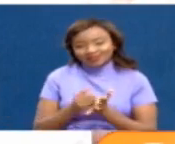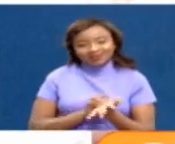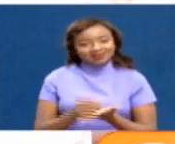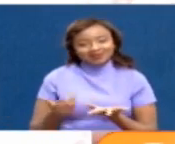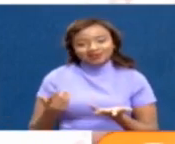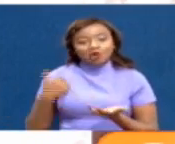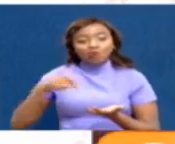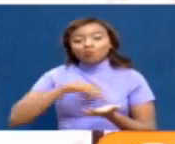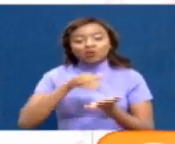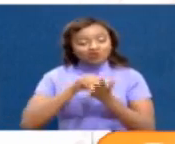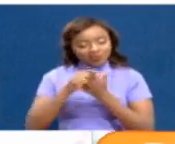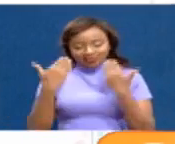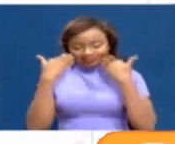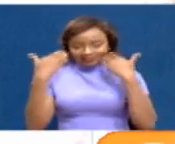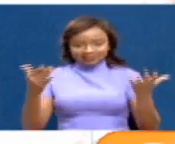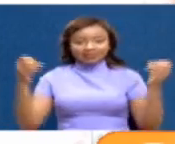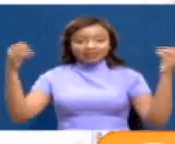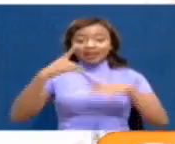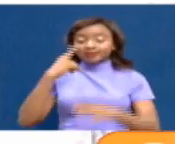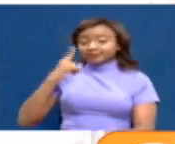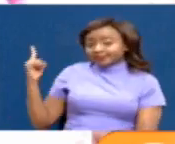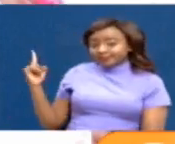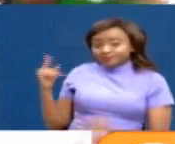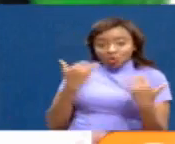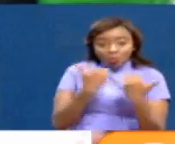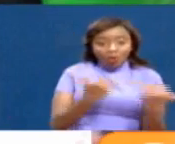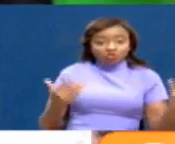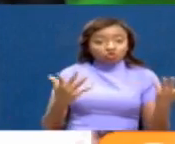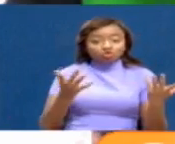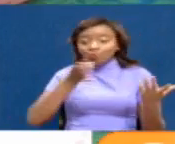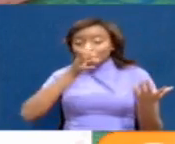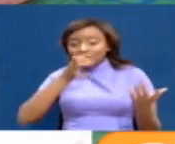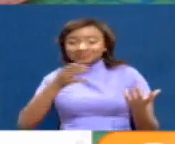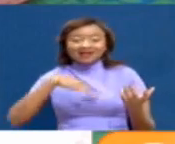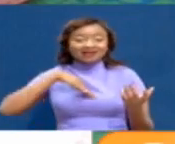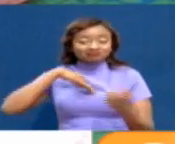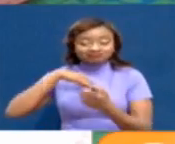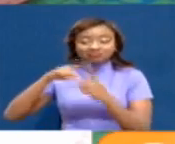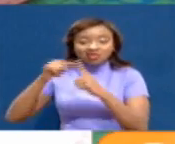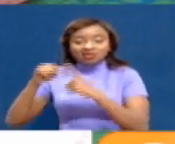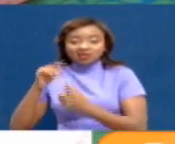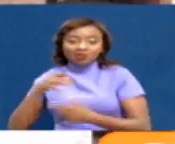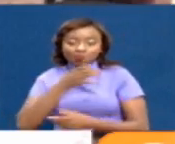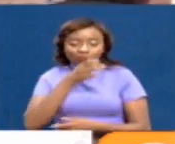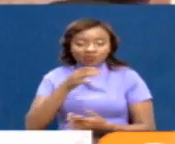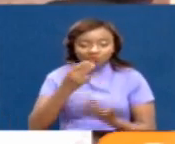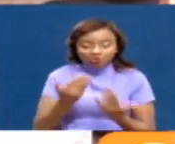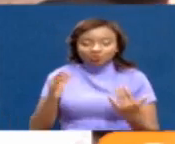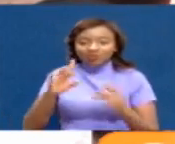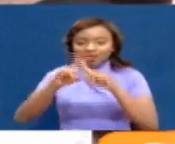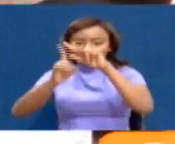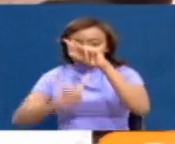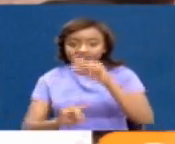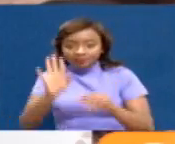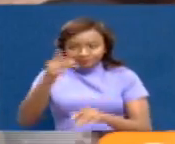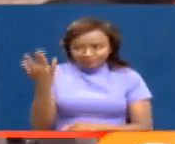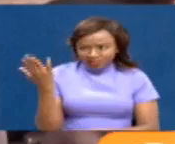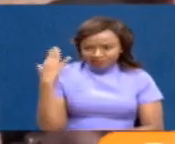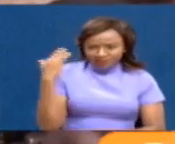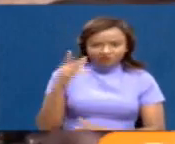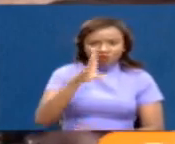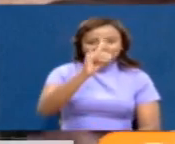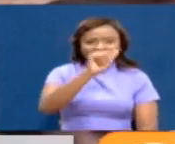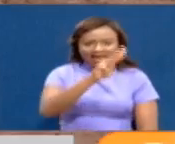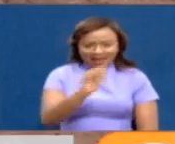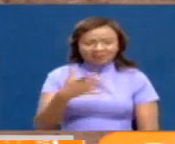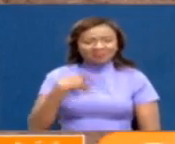Na udhaifu wetu unaonekana angalia watu watoto ni kama wanapotea na maji. Na hizi dam squeeze tunashindwa nazo. Zamani maji natufikianga